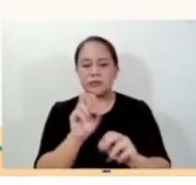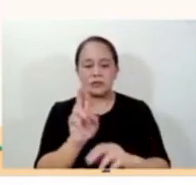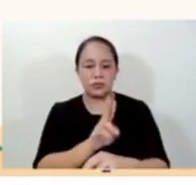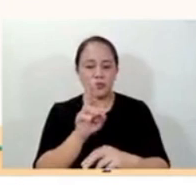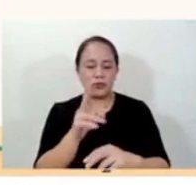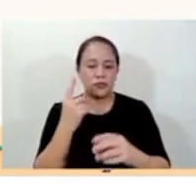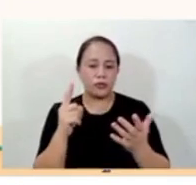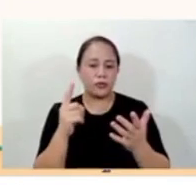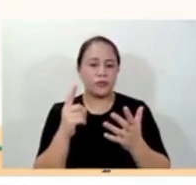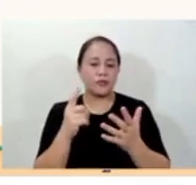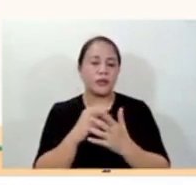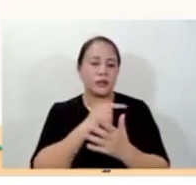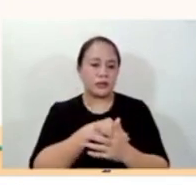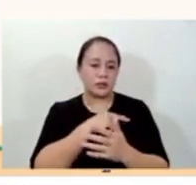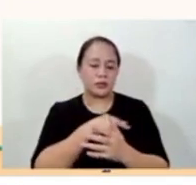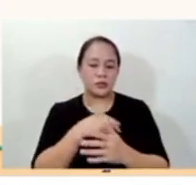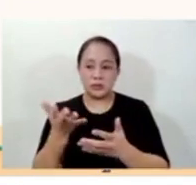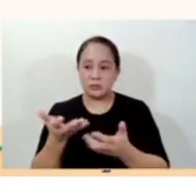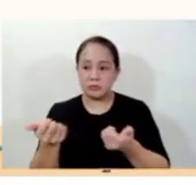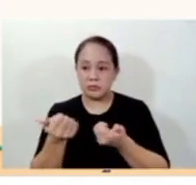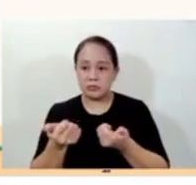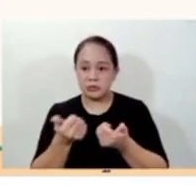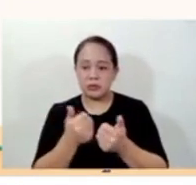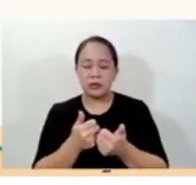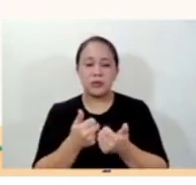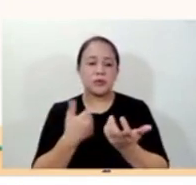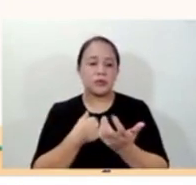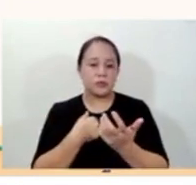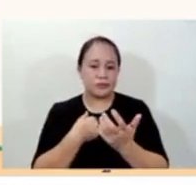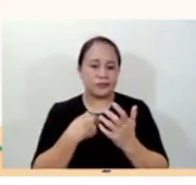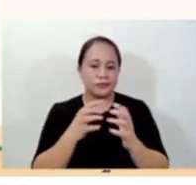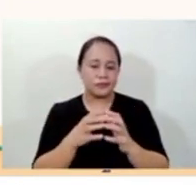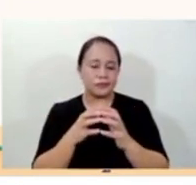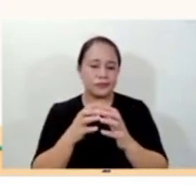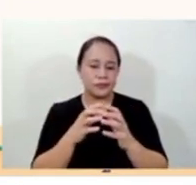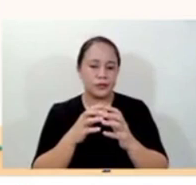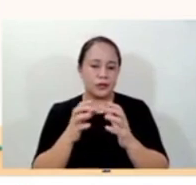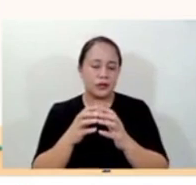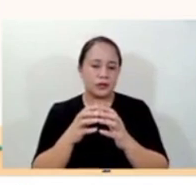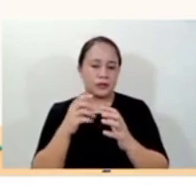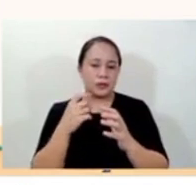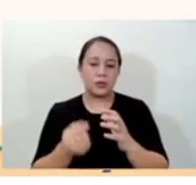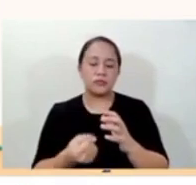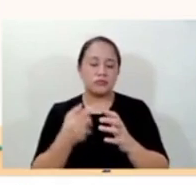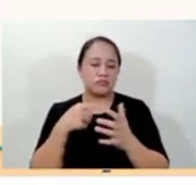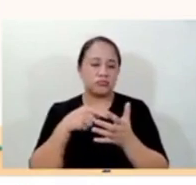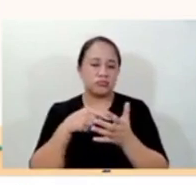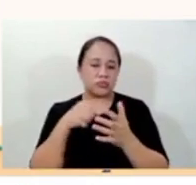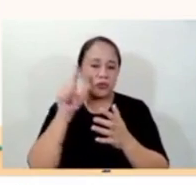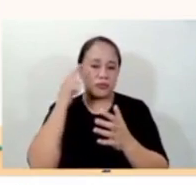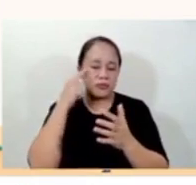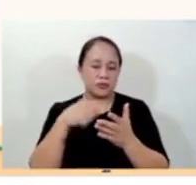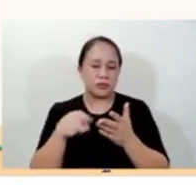teaching positions that can be applied for through natural vacancy, through reclass,